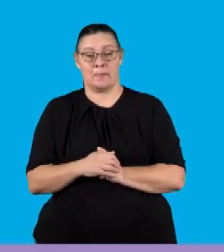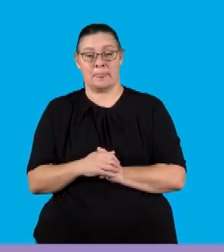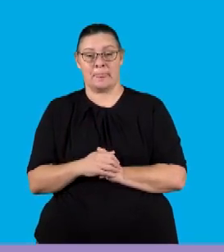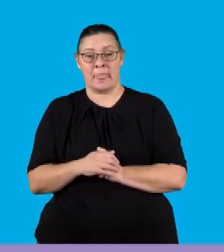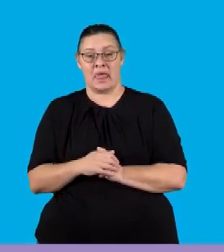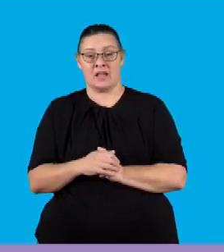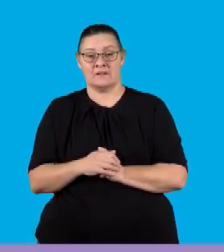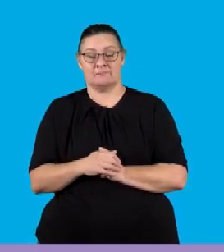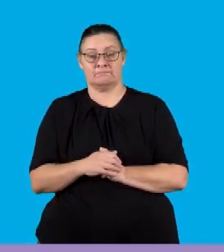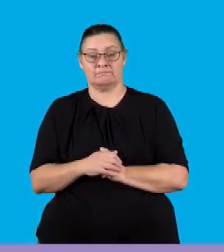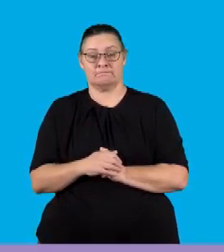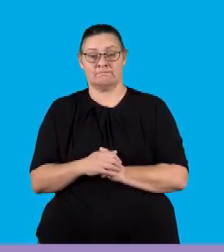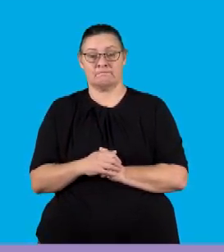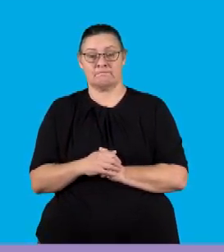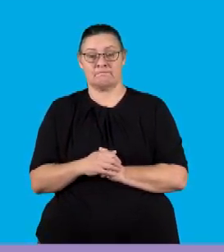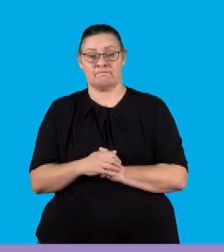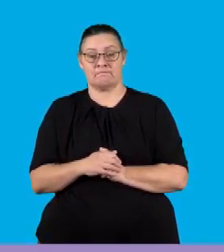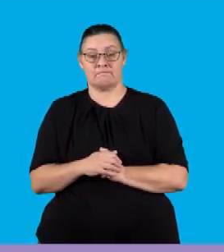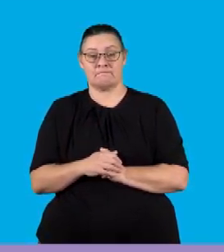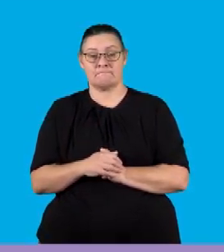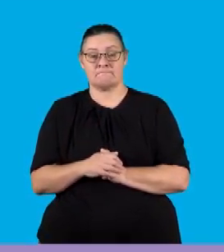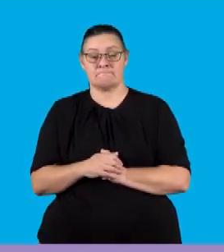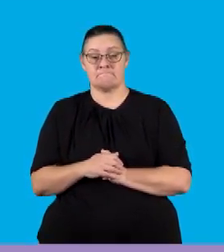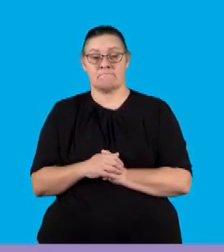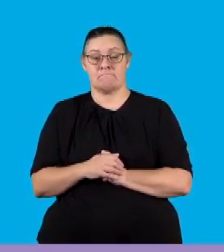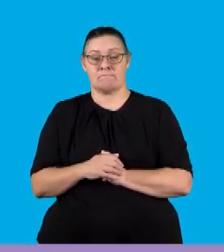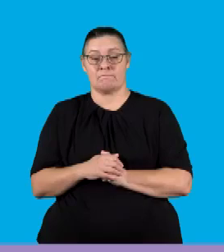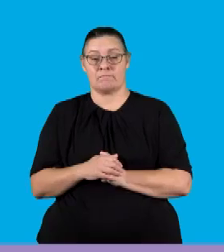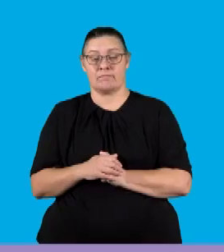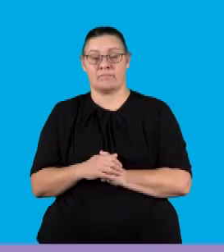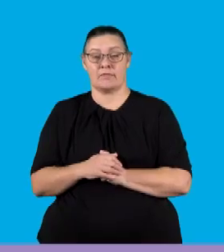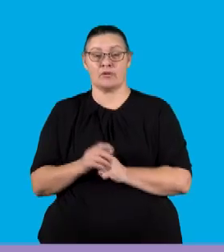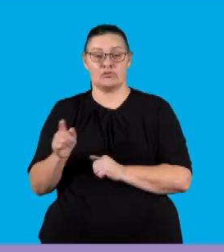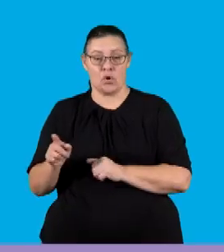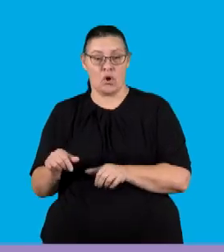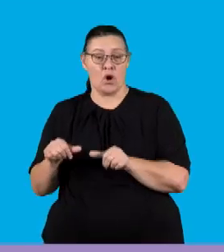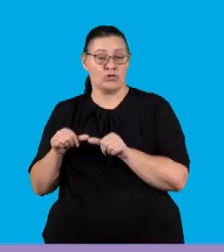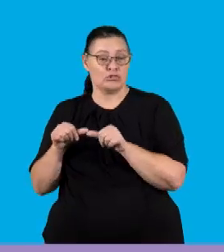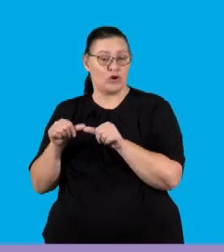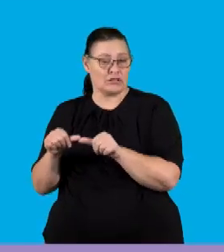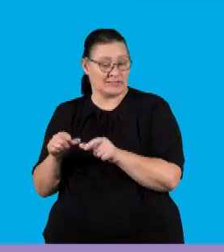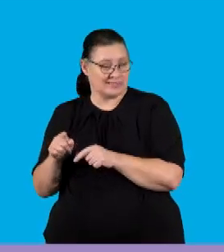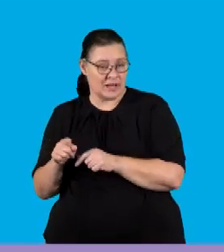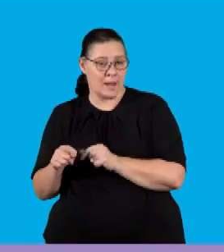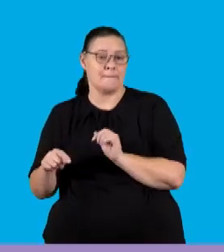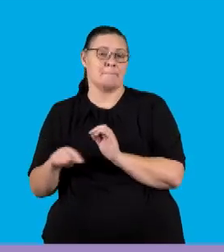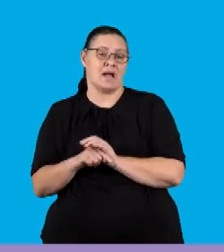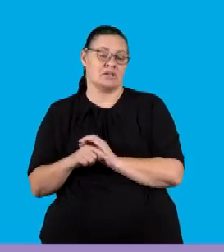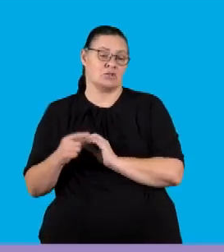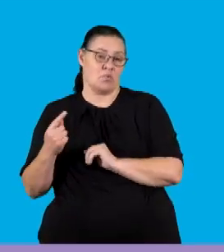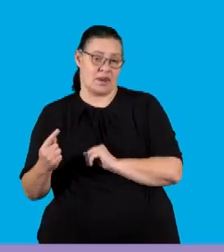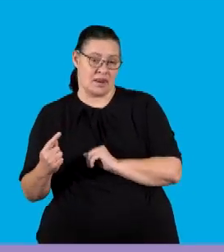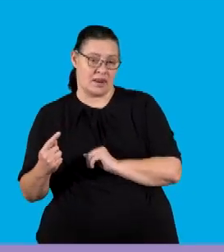was the constant difference there, and we are going to multiply it with the input value,